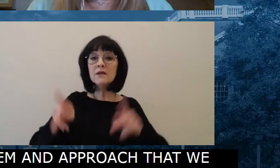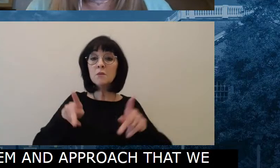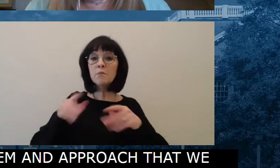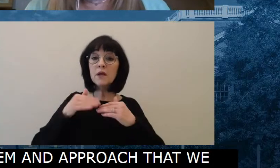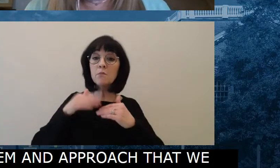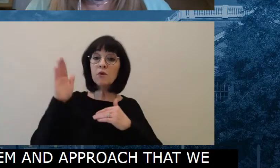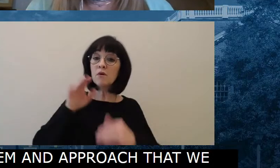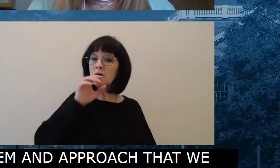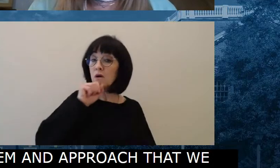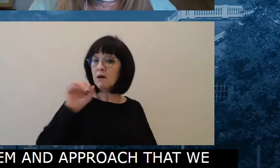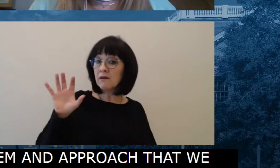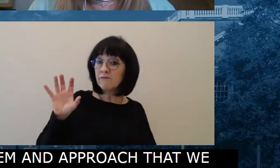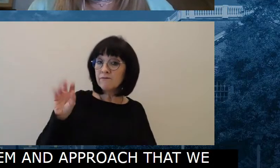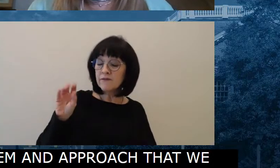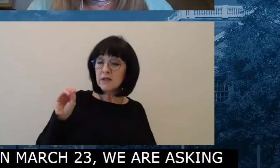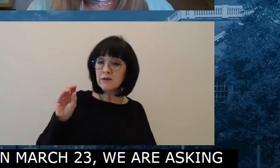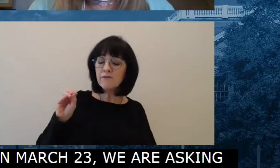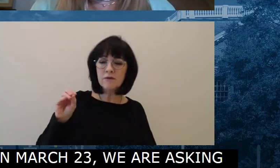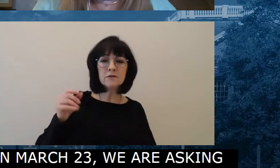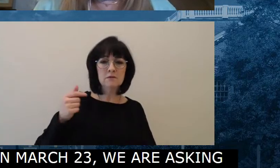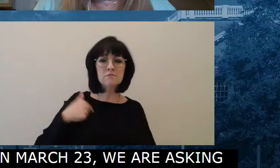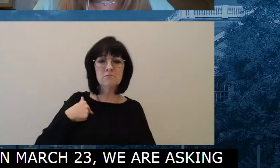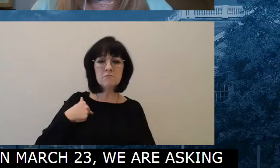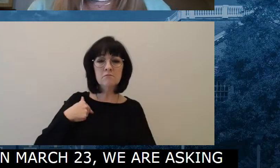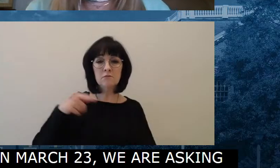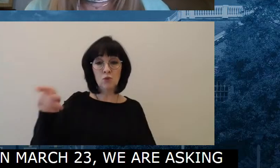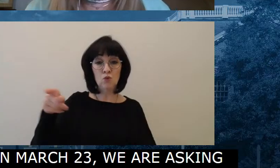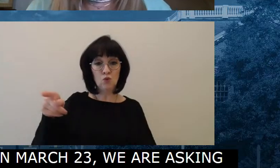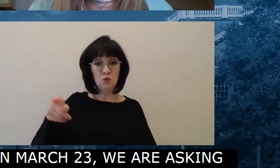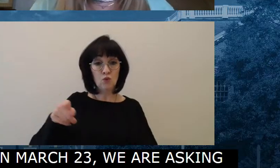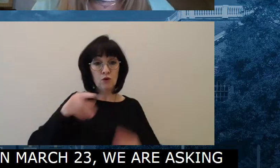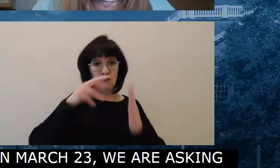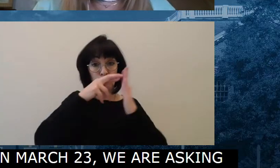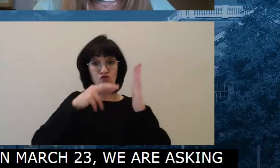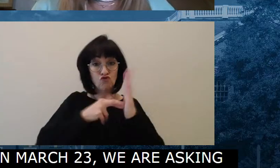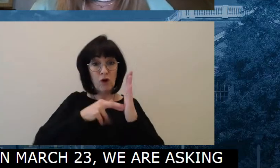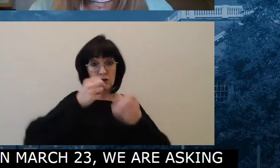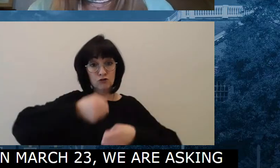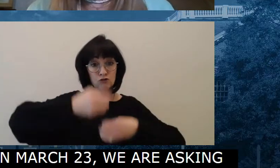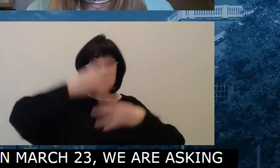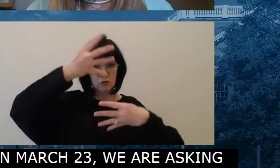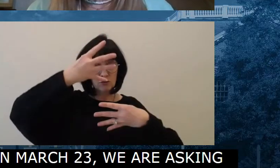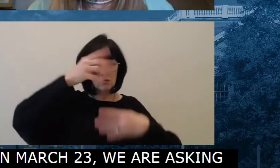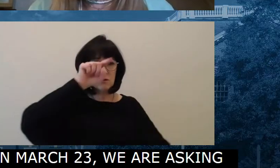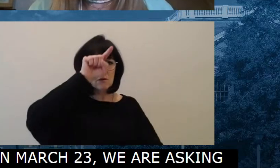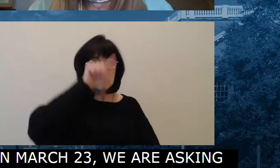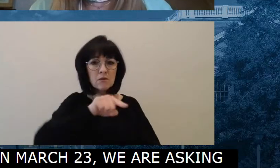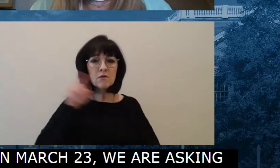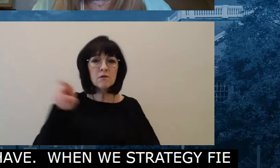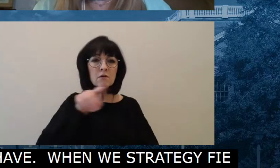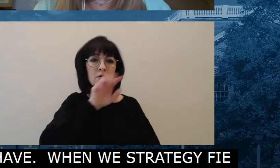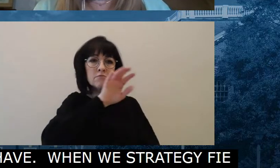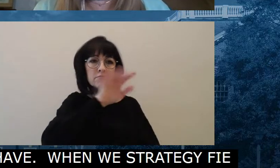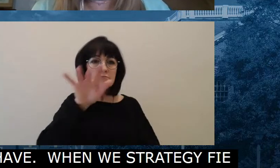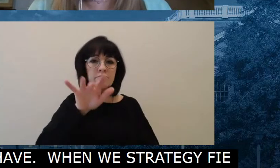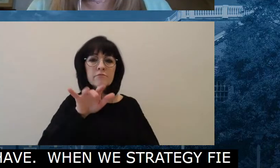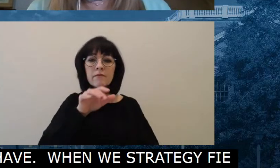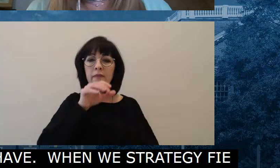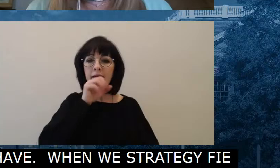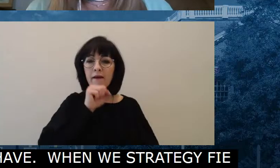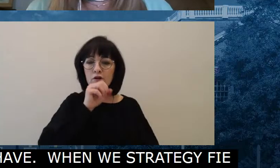we stratify, when we look at risk, certainly age is an important factor as well. And so,